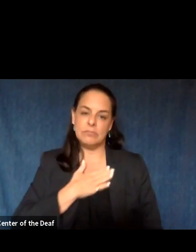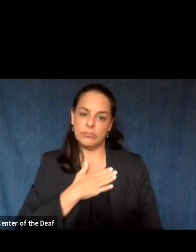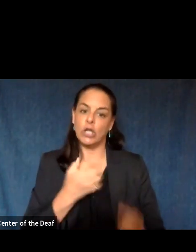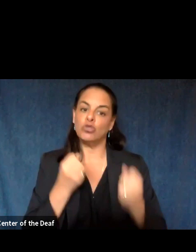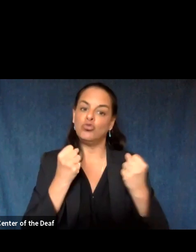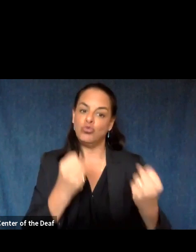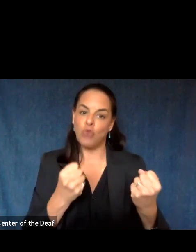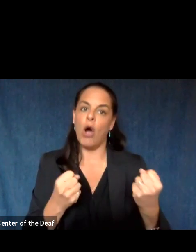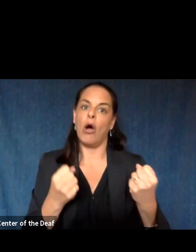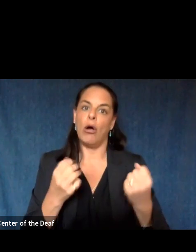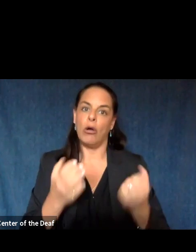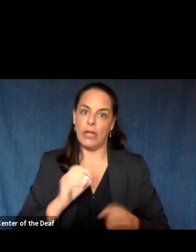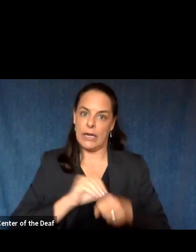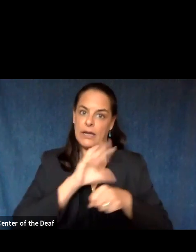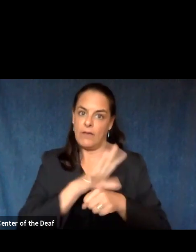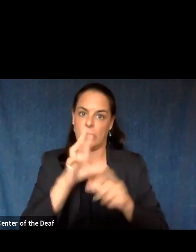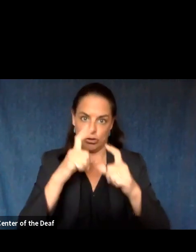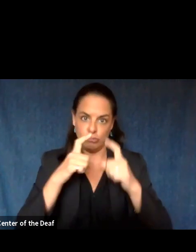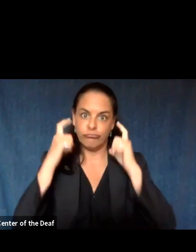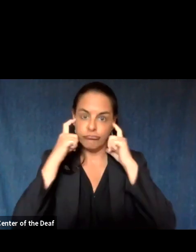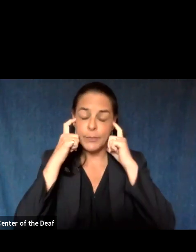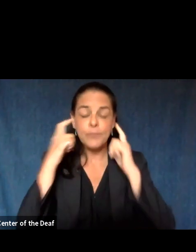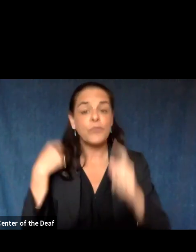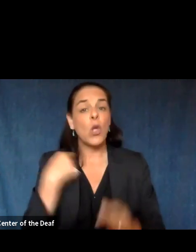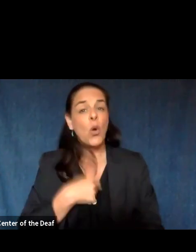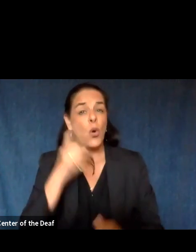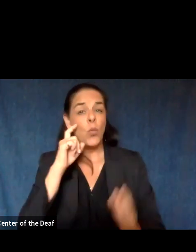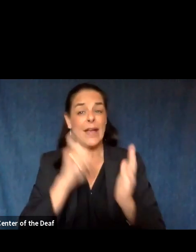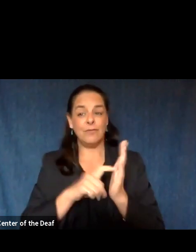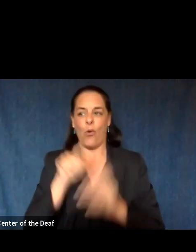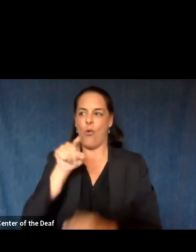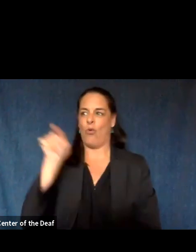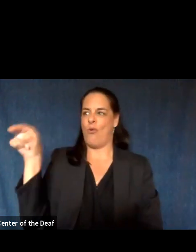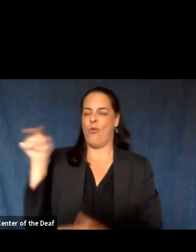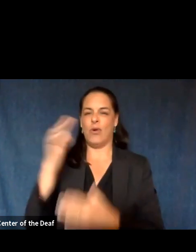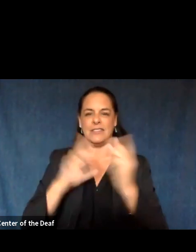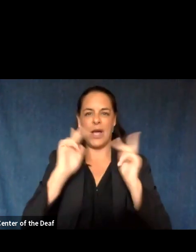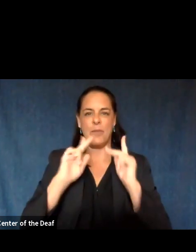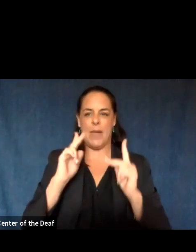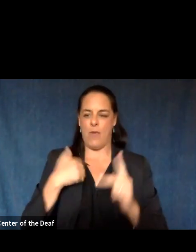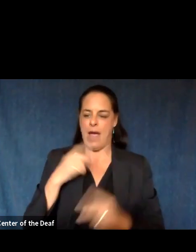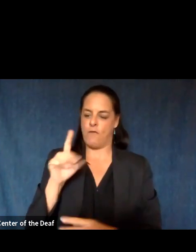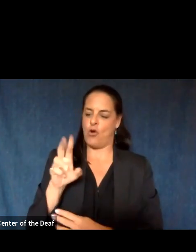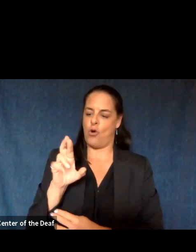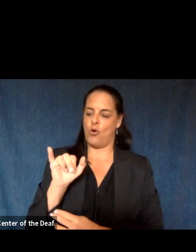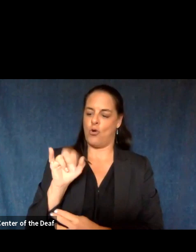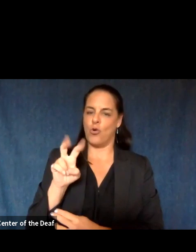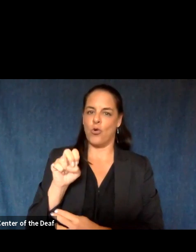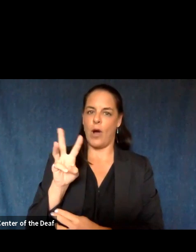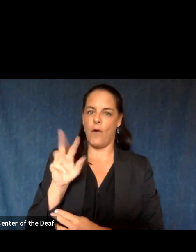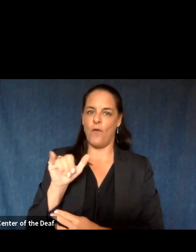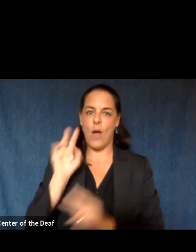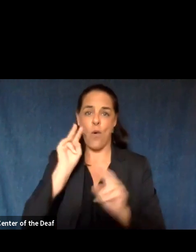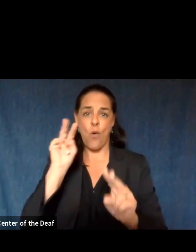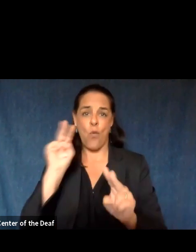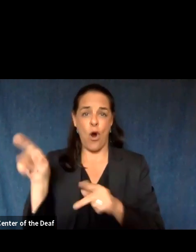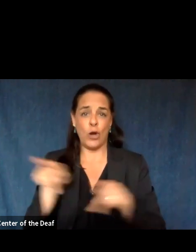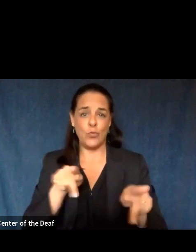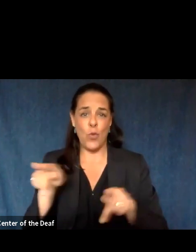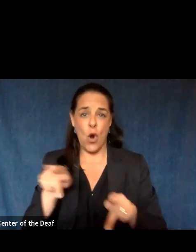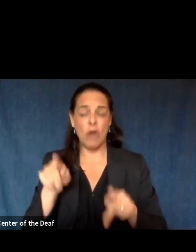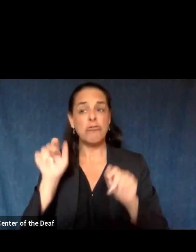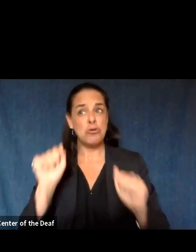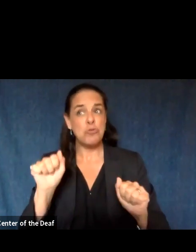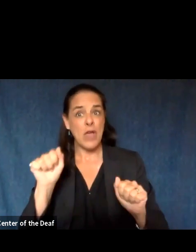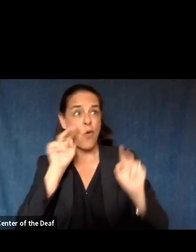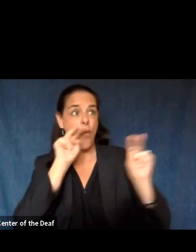seen some folks set up driveway watch parties. That way people are able to watch the game, but also stay outside where it's easier to physically distance. And that's a